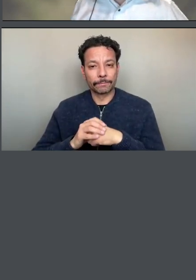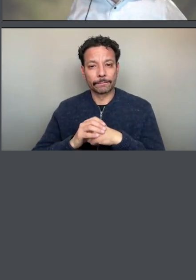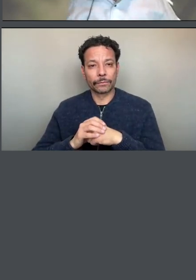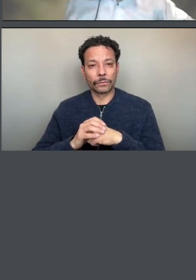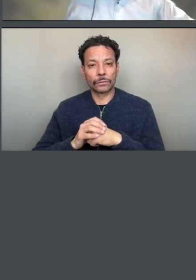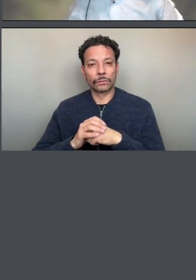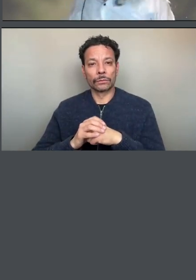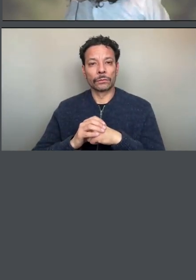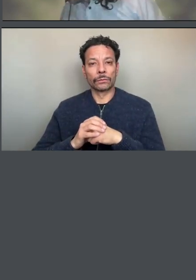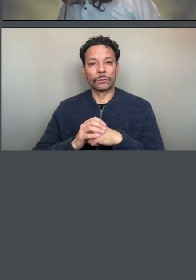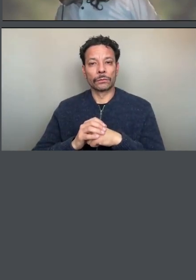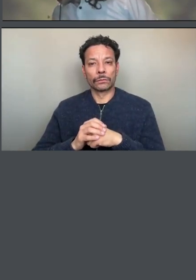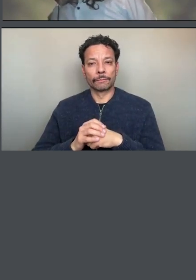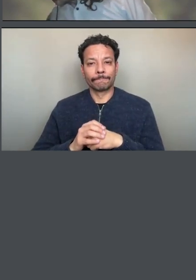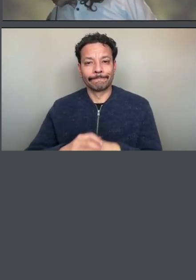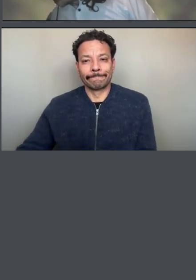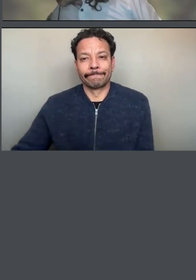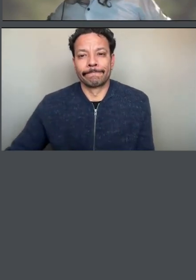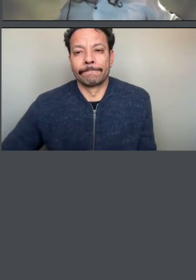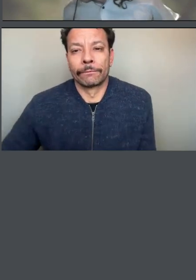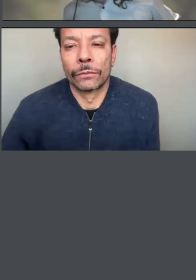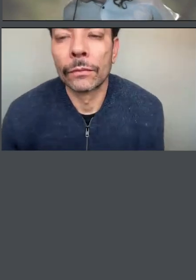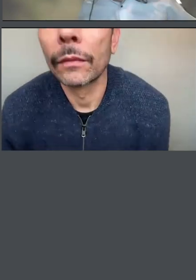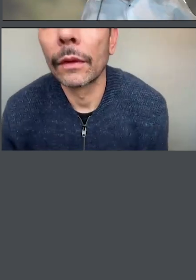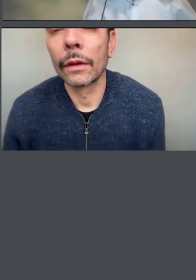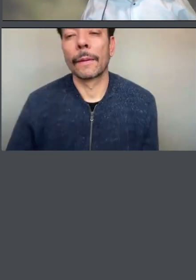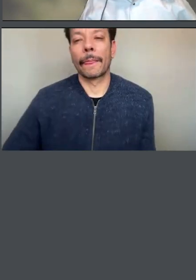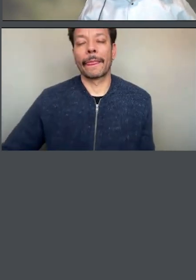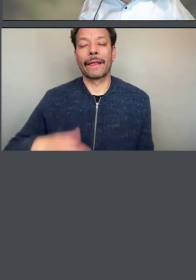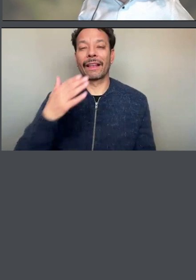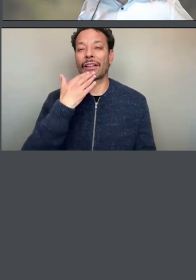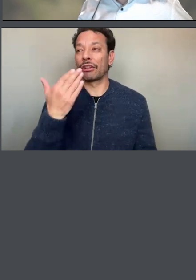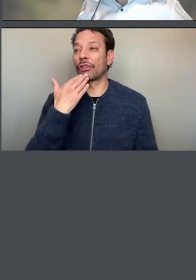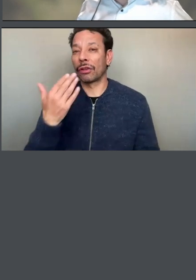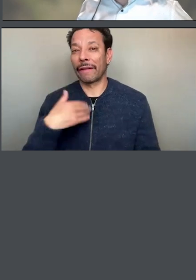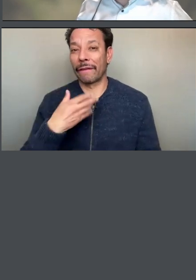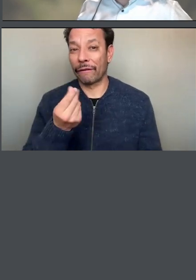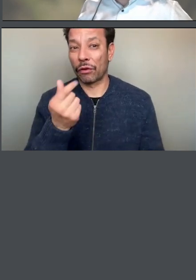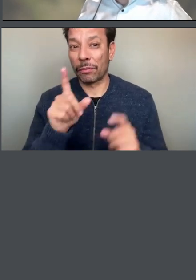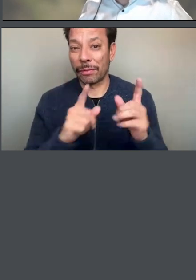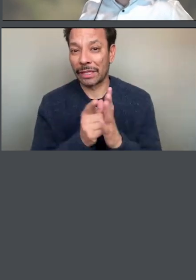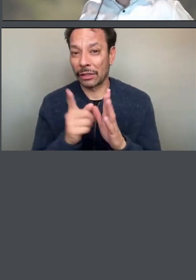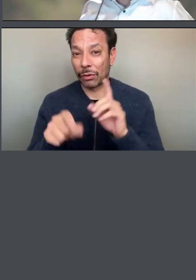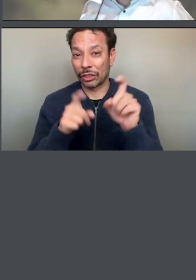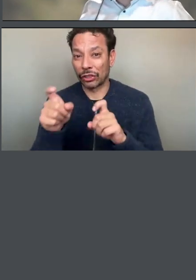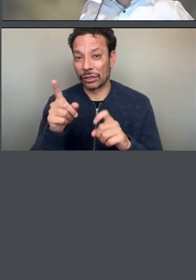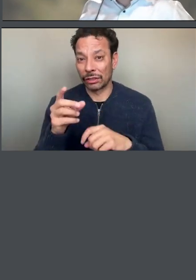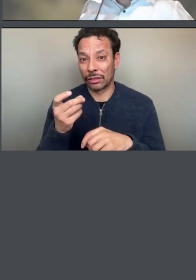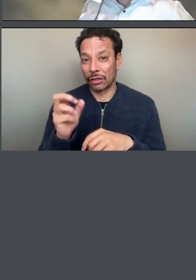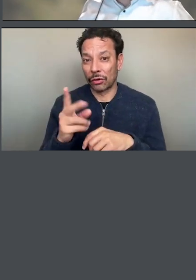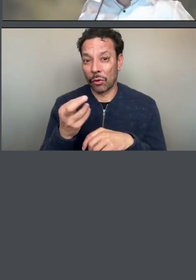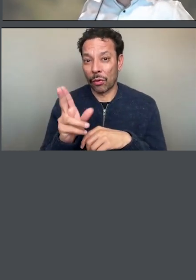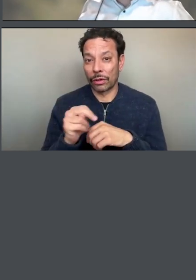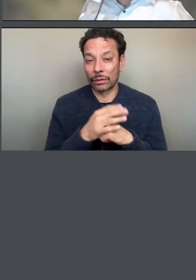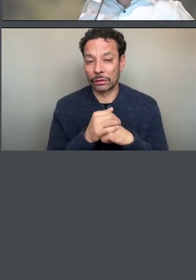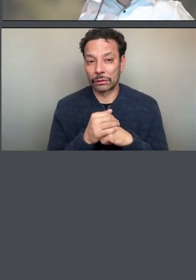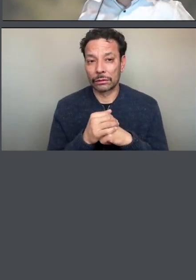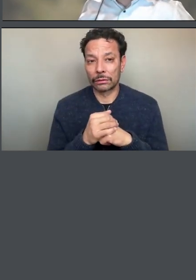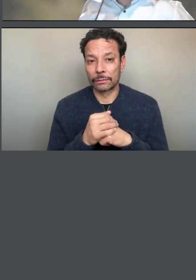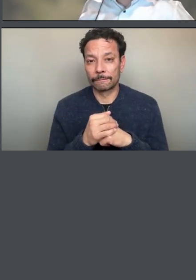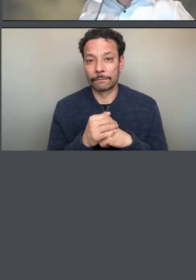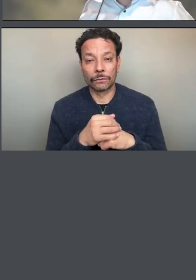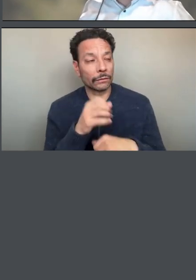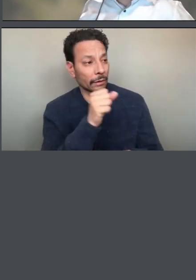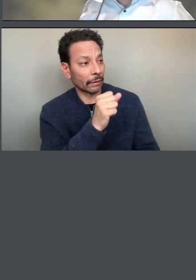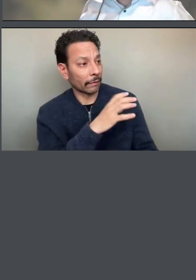Okay, so let's see how much time is left. Thank you. Do we have a couple minutes for questions, Dr. Horn?